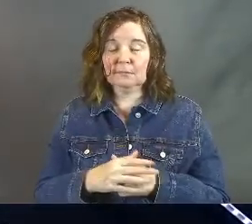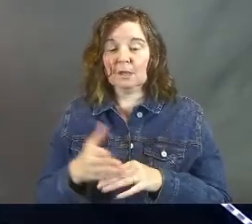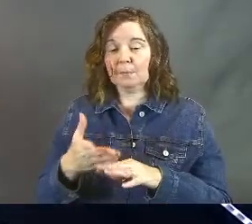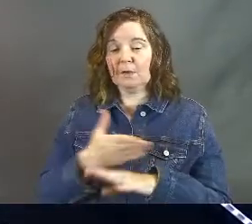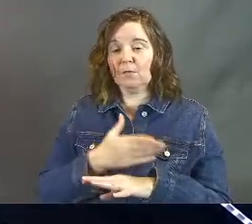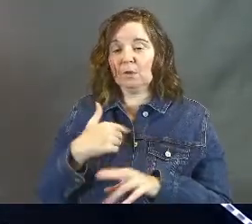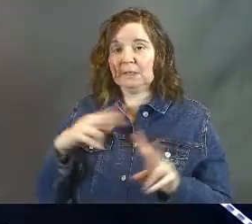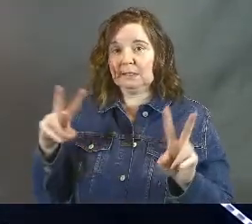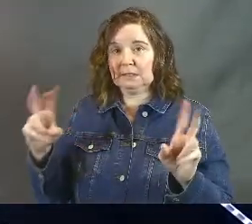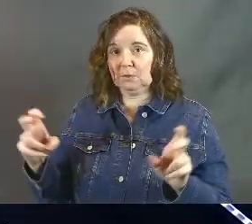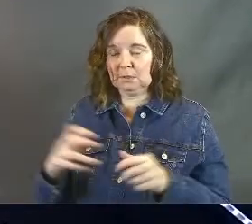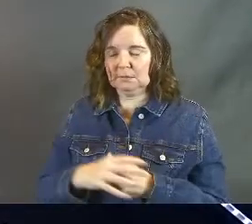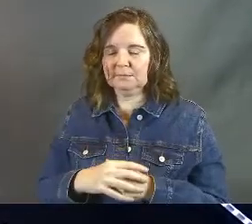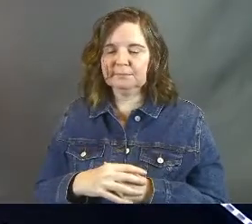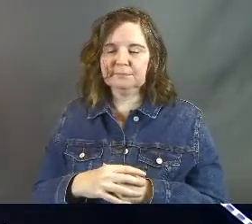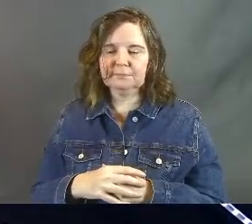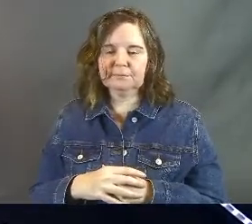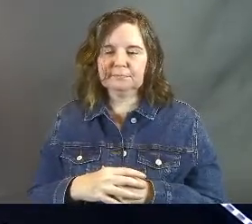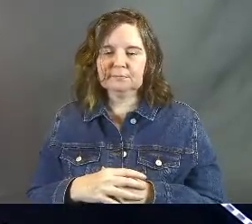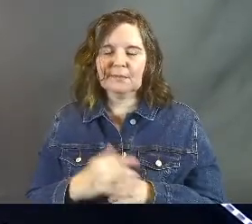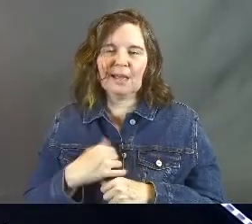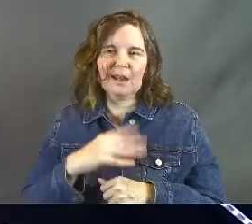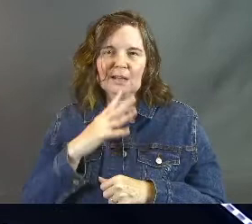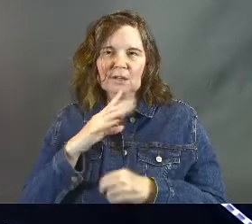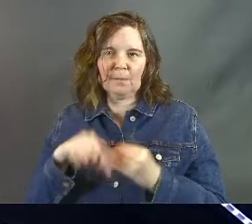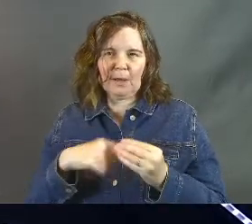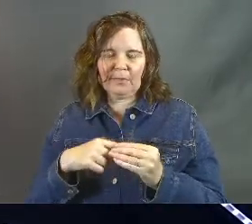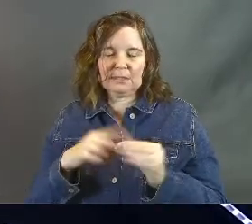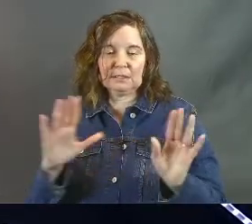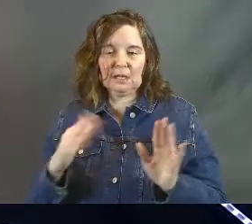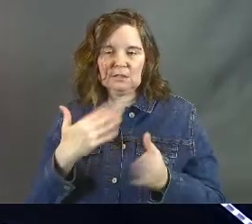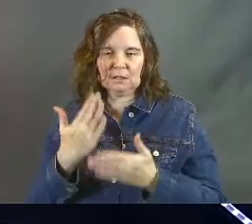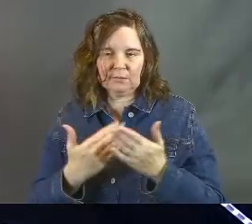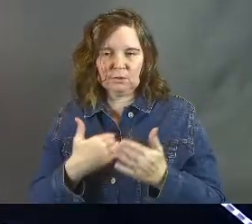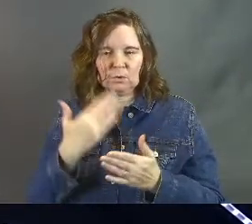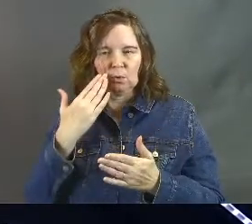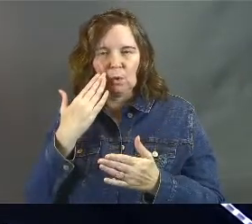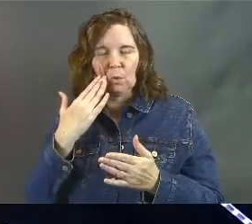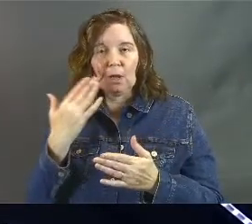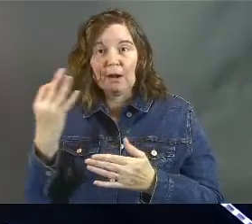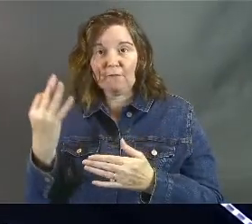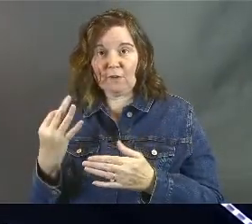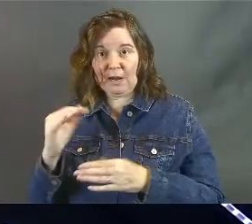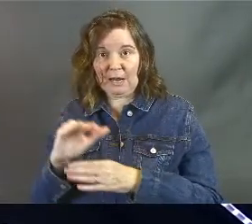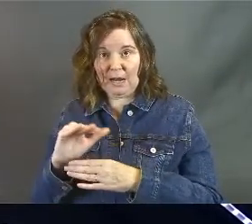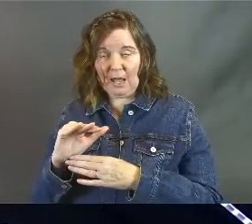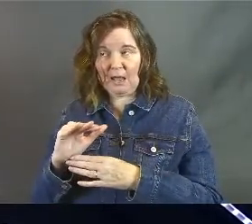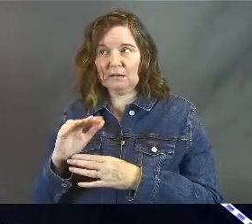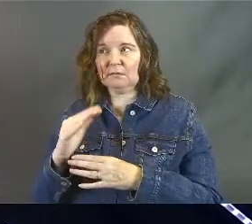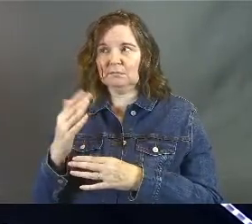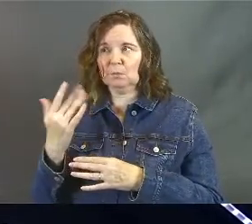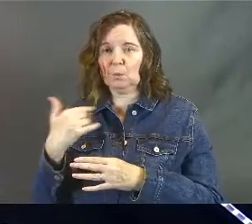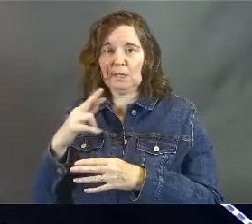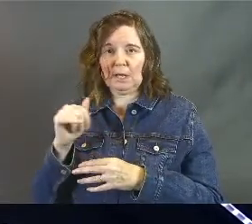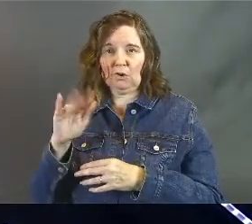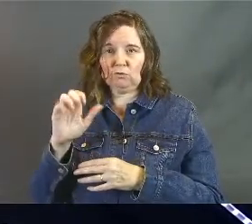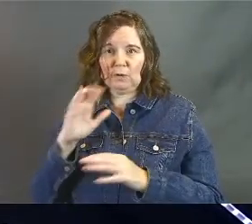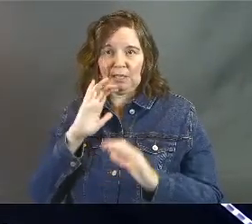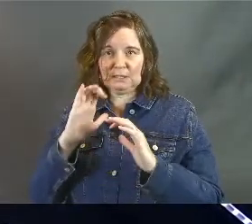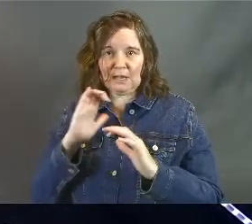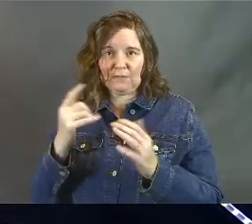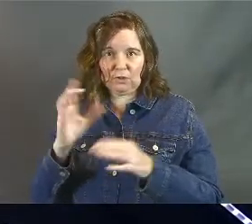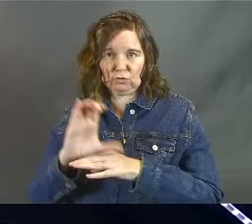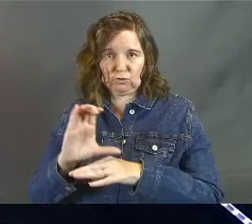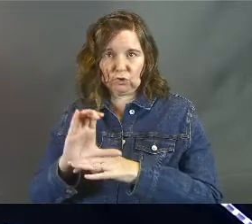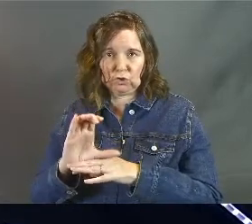Before this series, and I talked about this on Sunday, some of you guys know we did this on a Friday night. We had a race conversation here